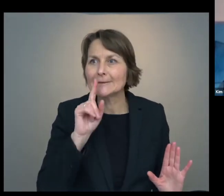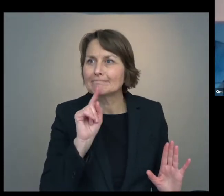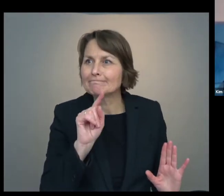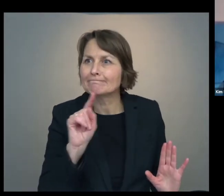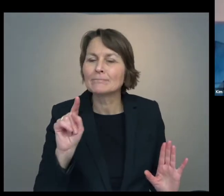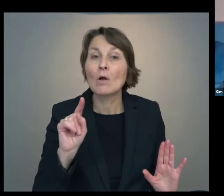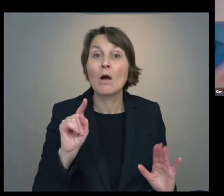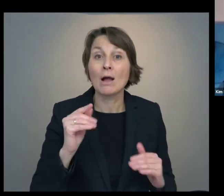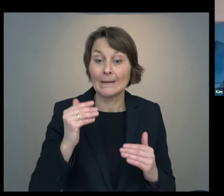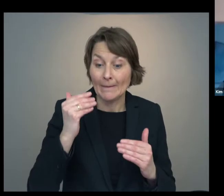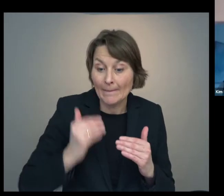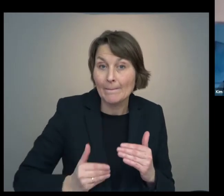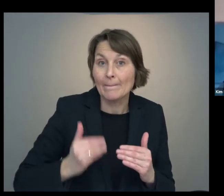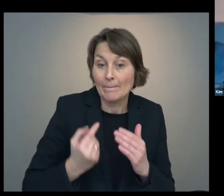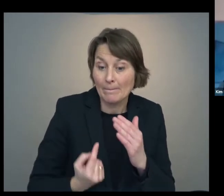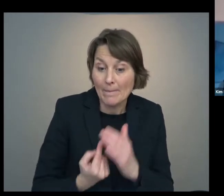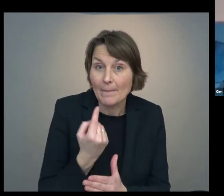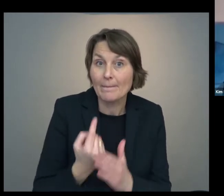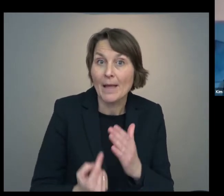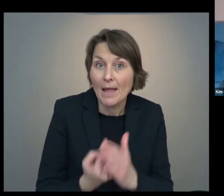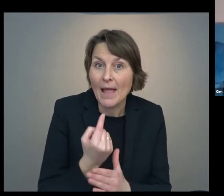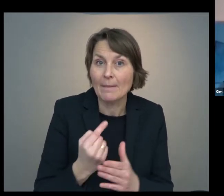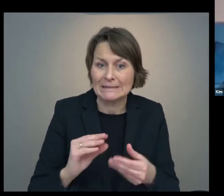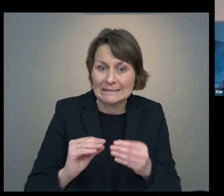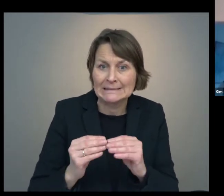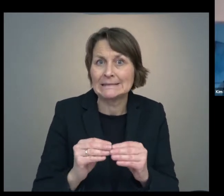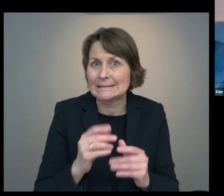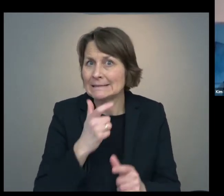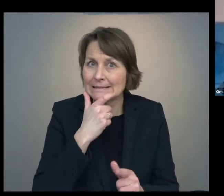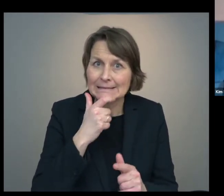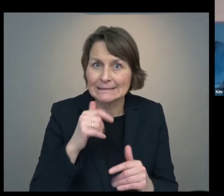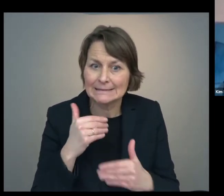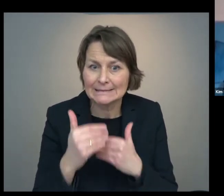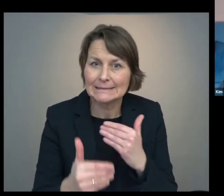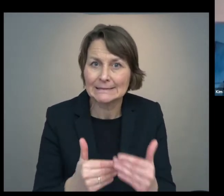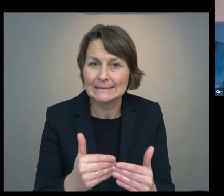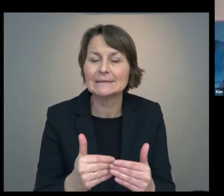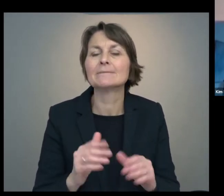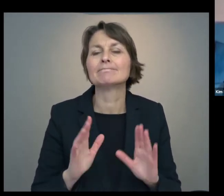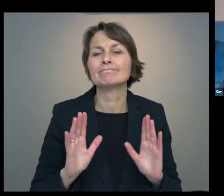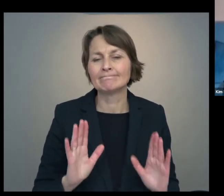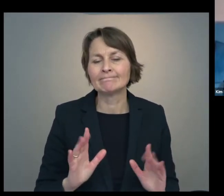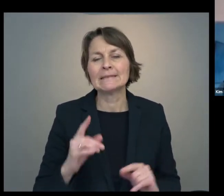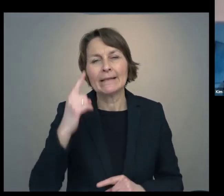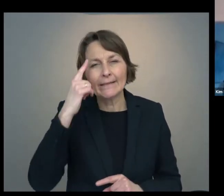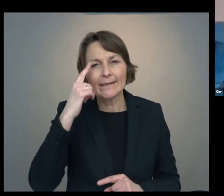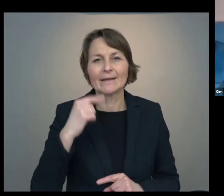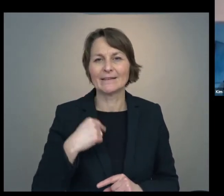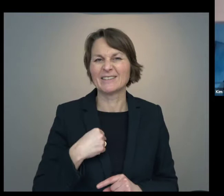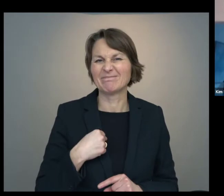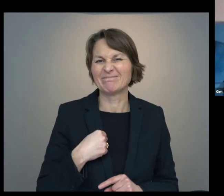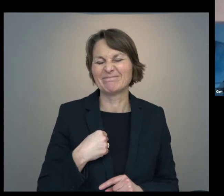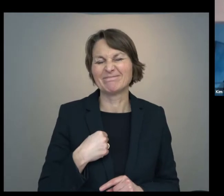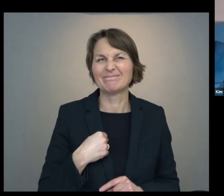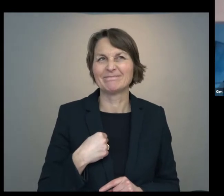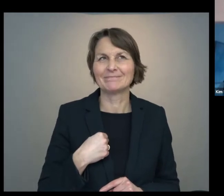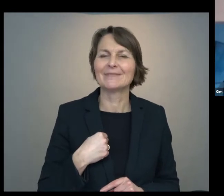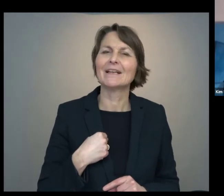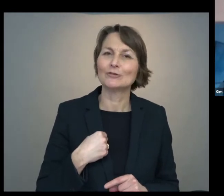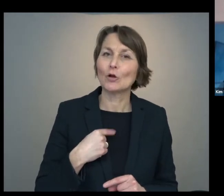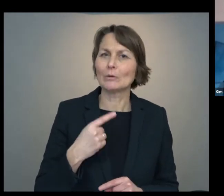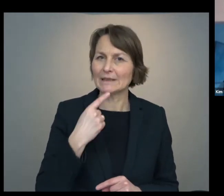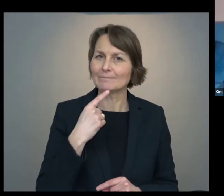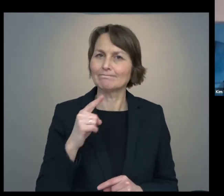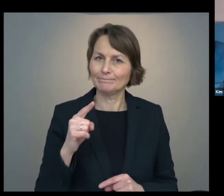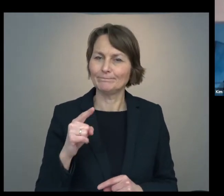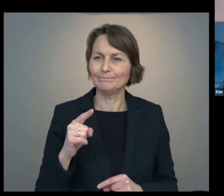where we look at issues at a frequent interval, and Sebastian and probably Emma, as we go along, will